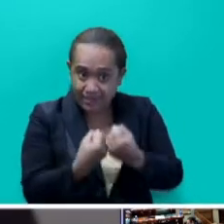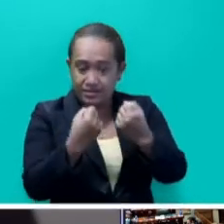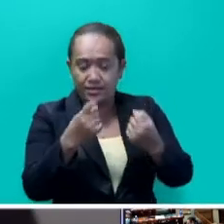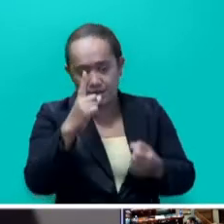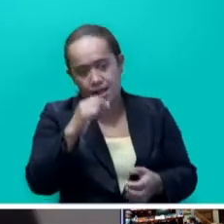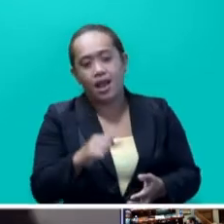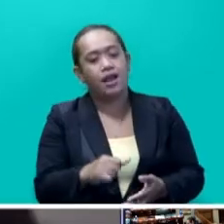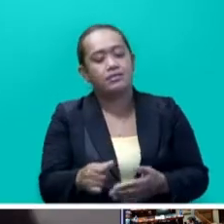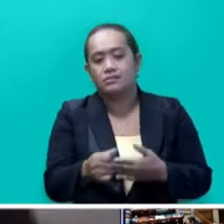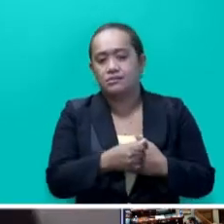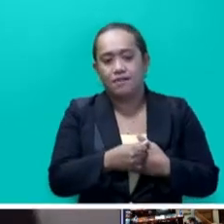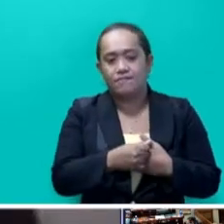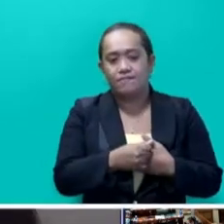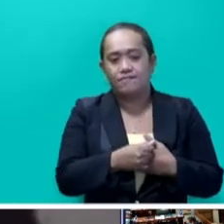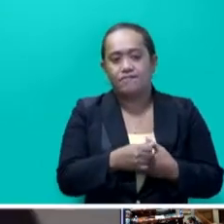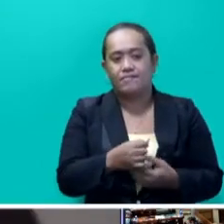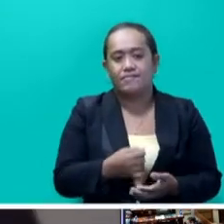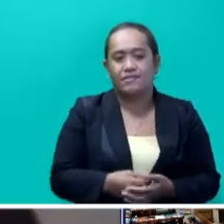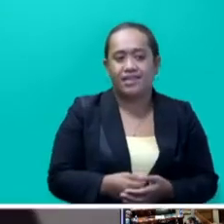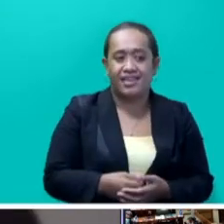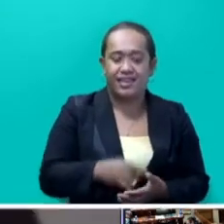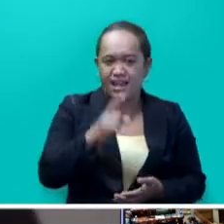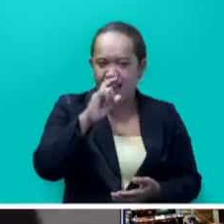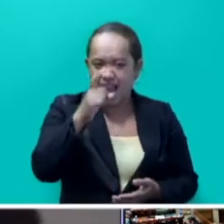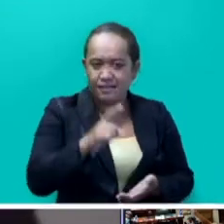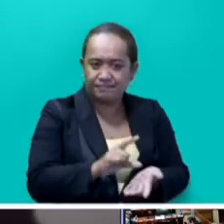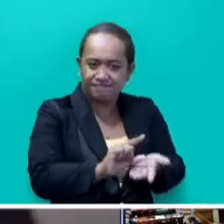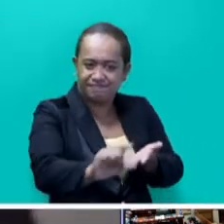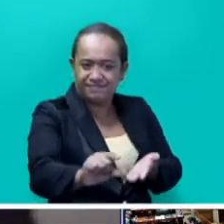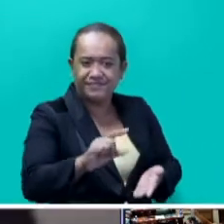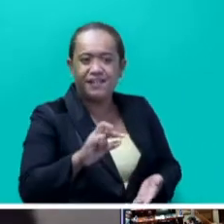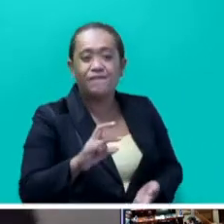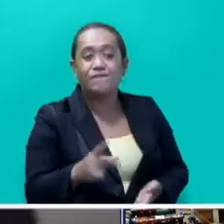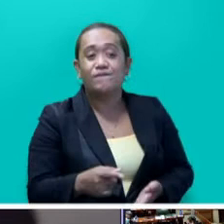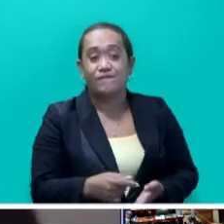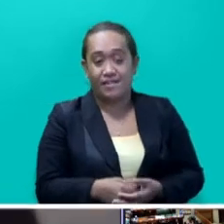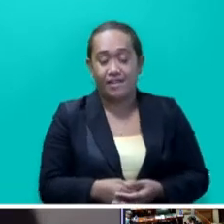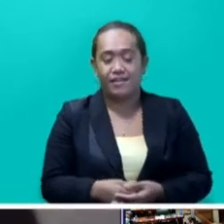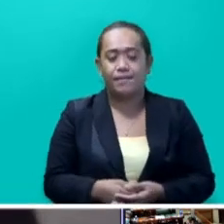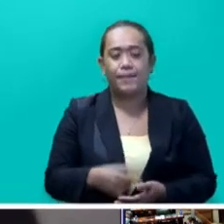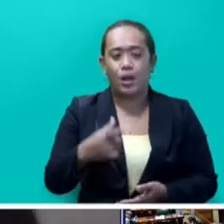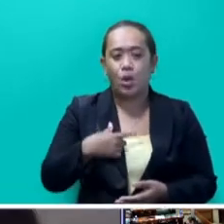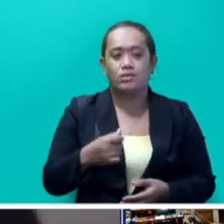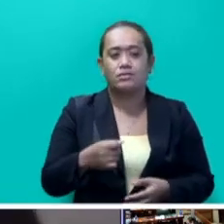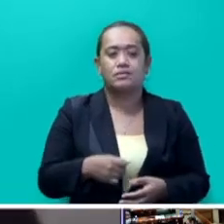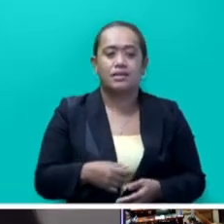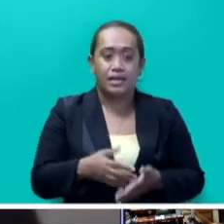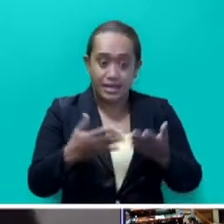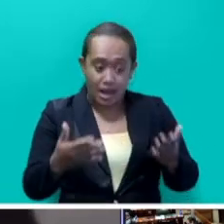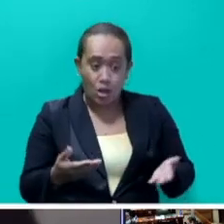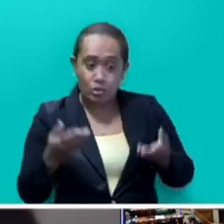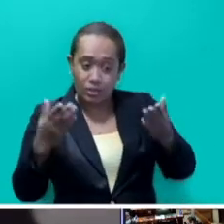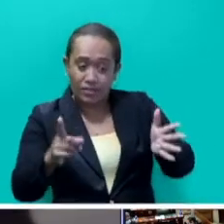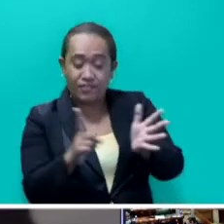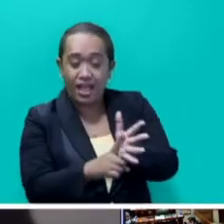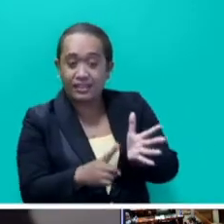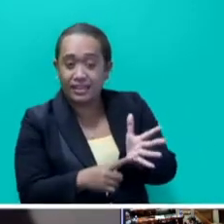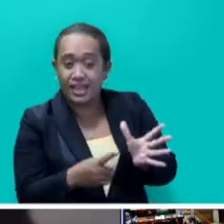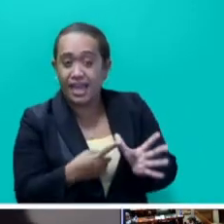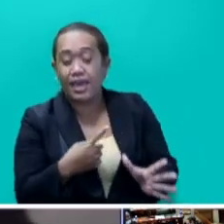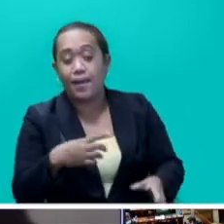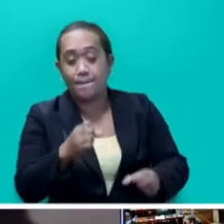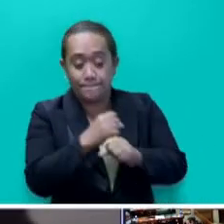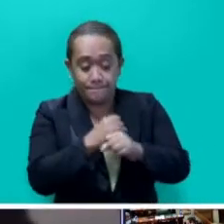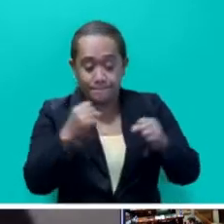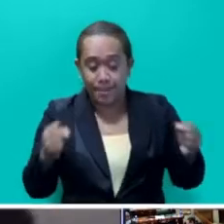and conduct standards as registered PSVs. Empowering LTA to sell off these vehicles instead of returning it to the